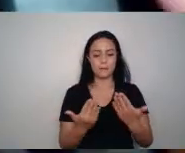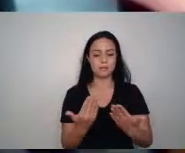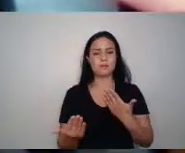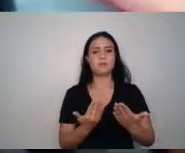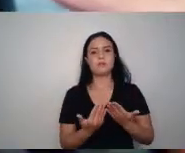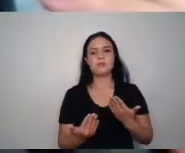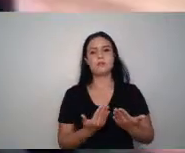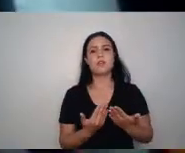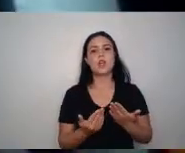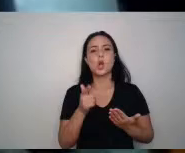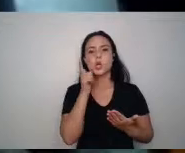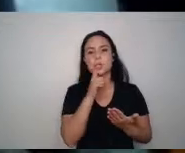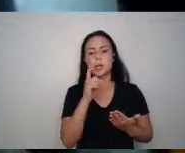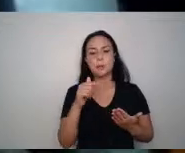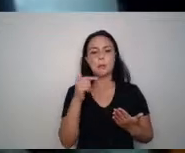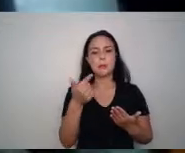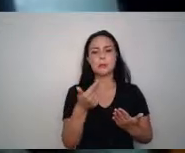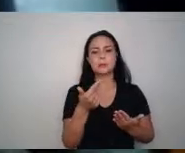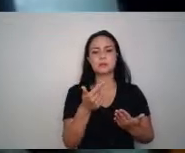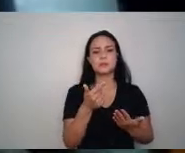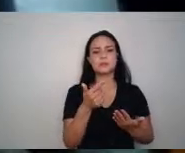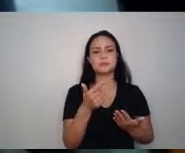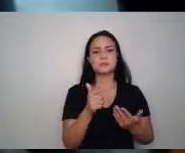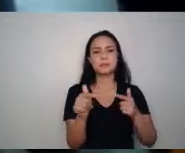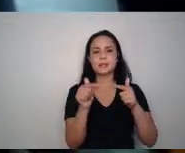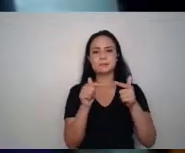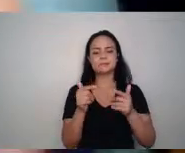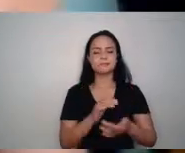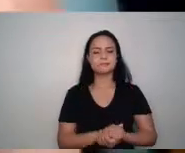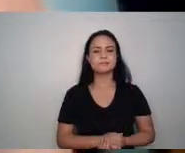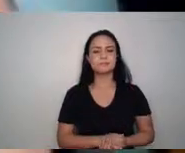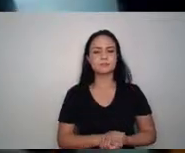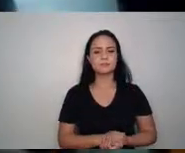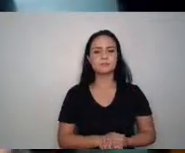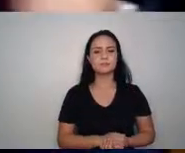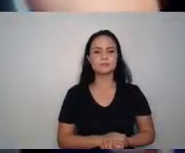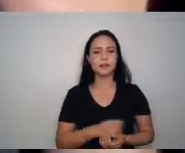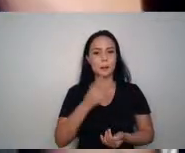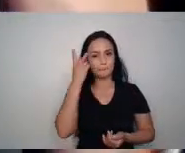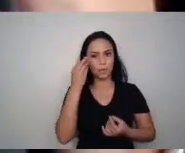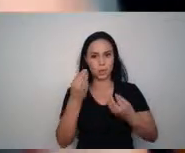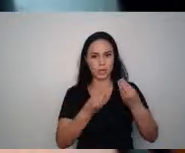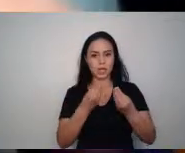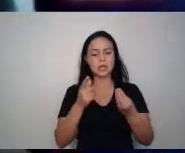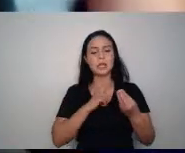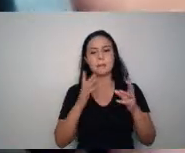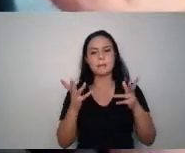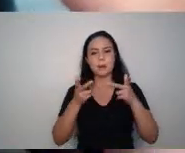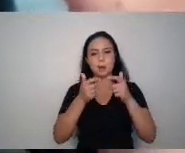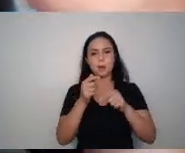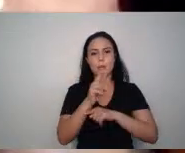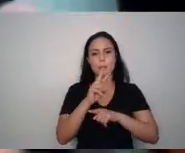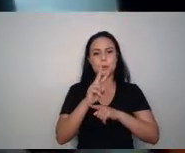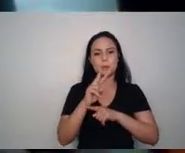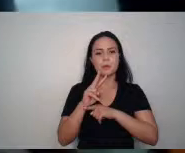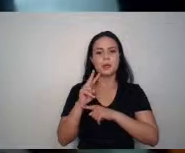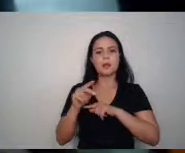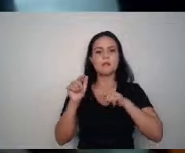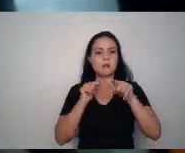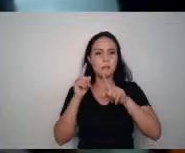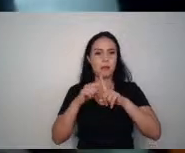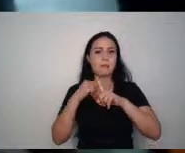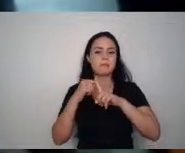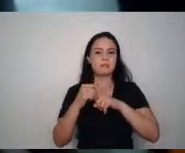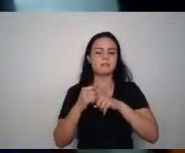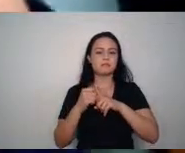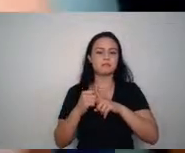between workers, and they have to compete to get the next task. Why? So they'll have better reputation